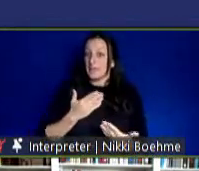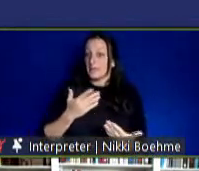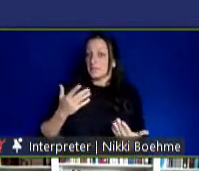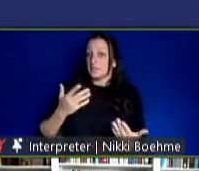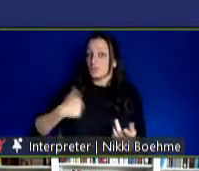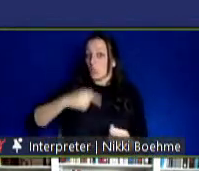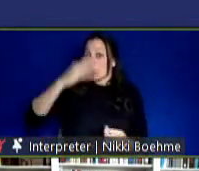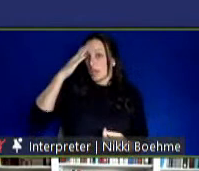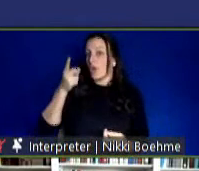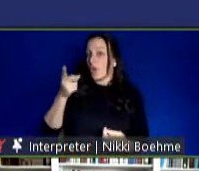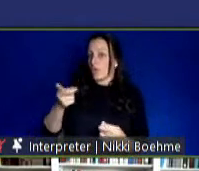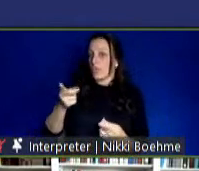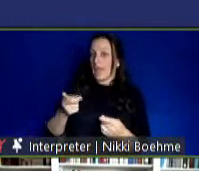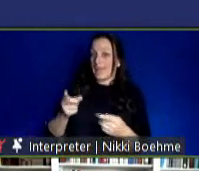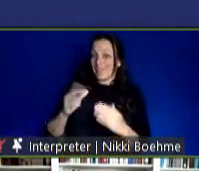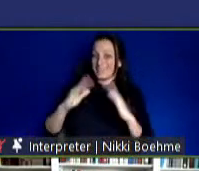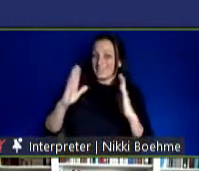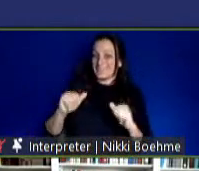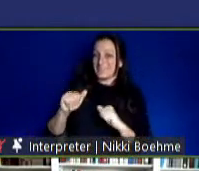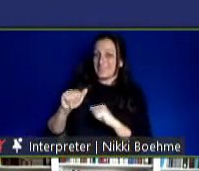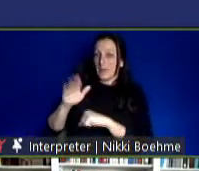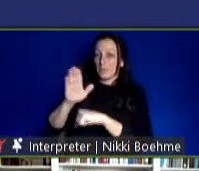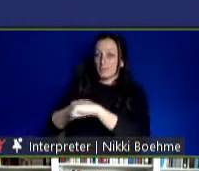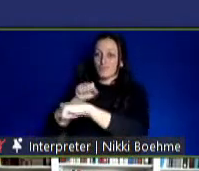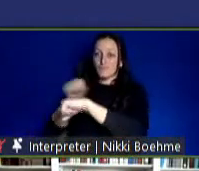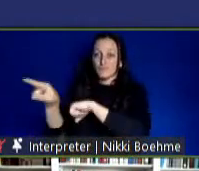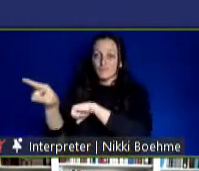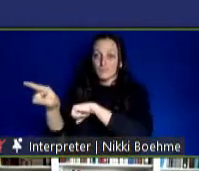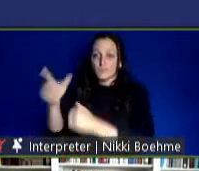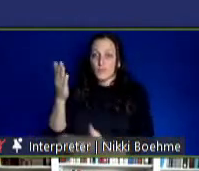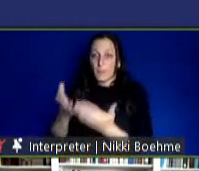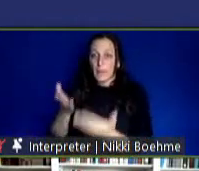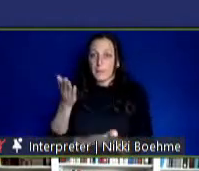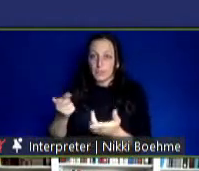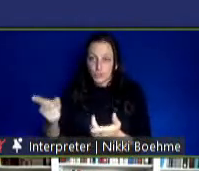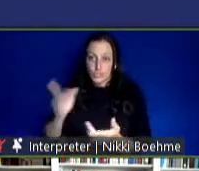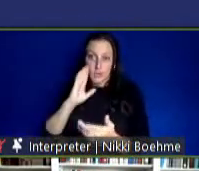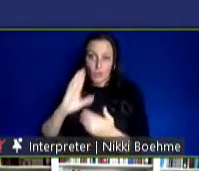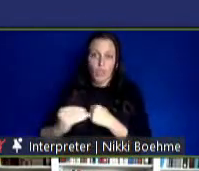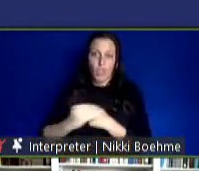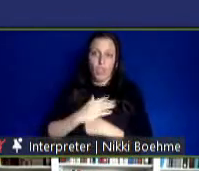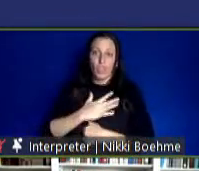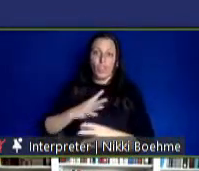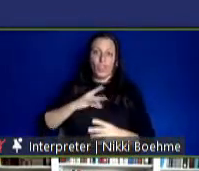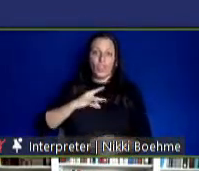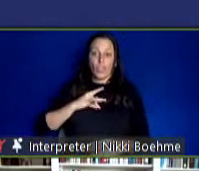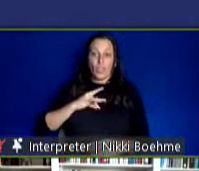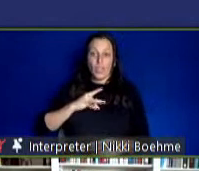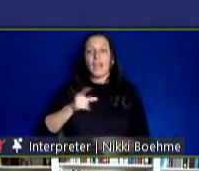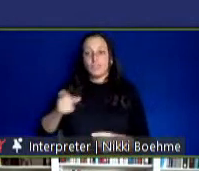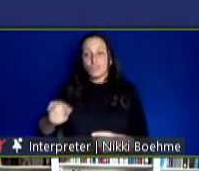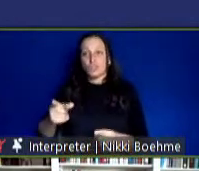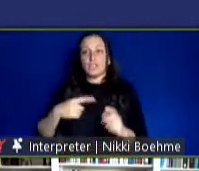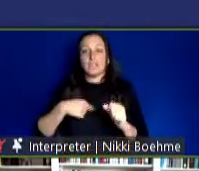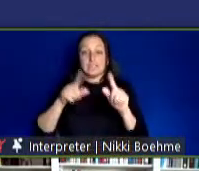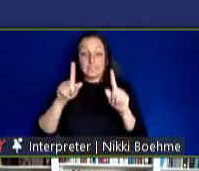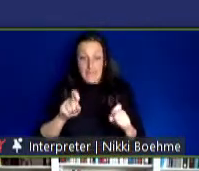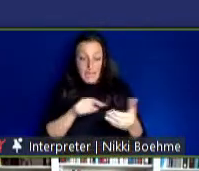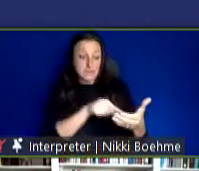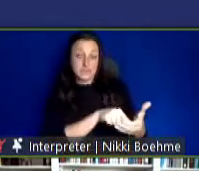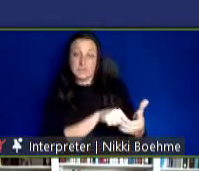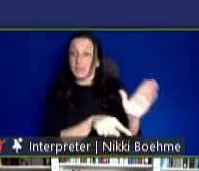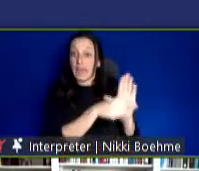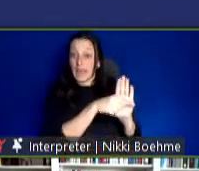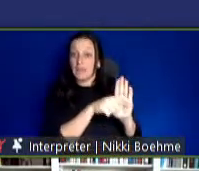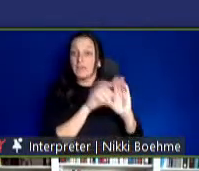was being notified about a potential exposure and could reassure her grandparents that she was negative.